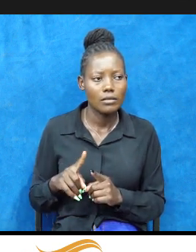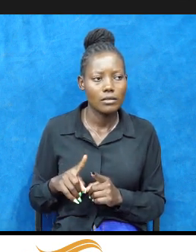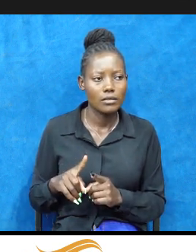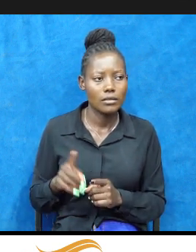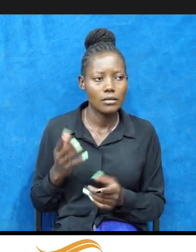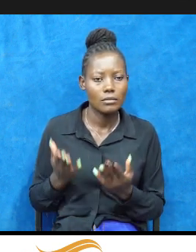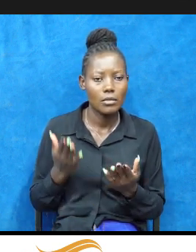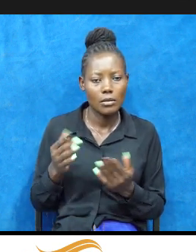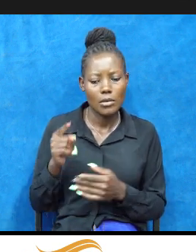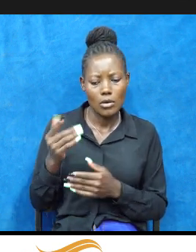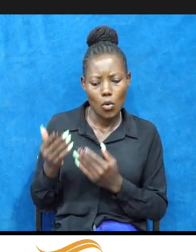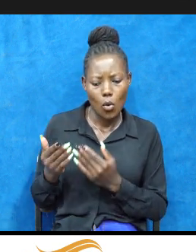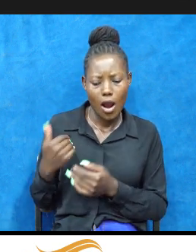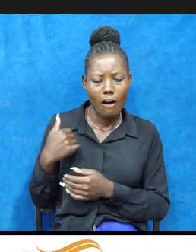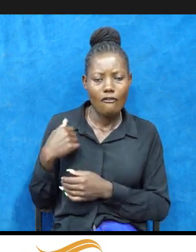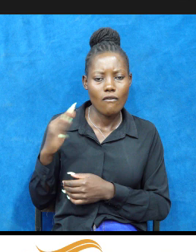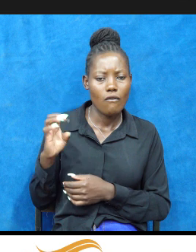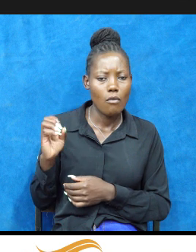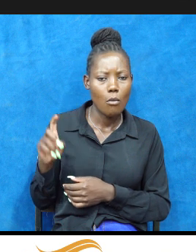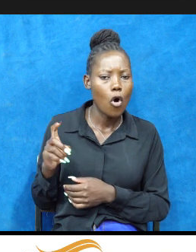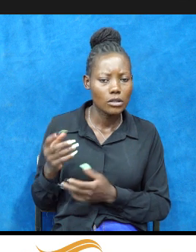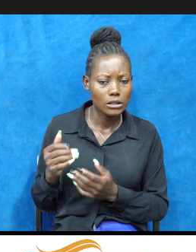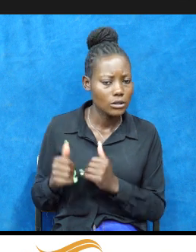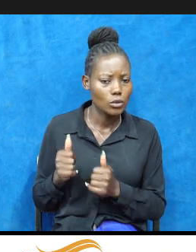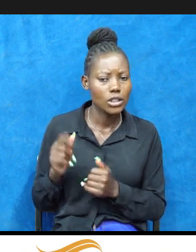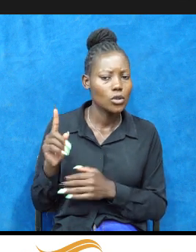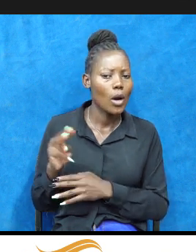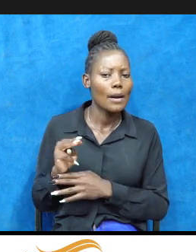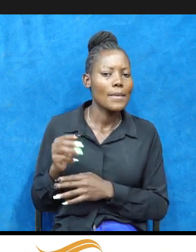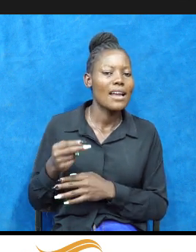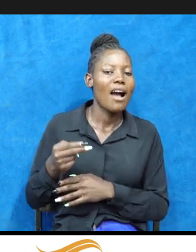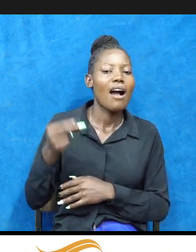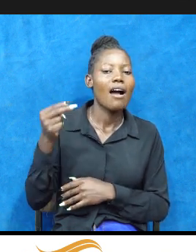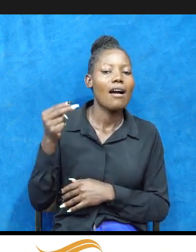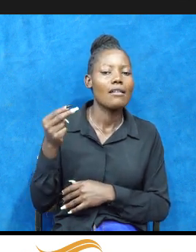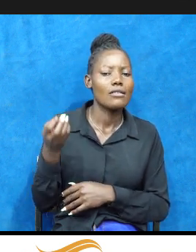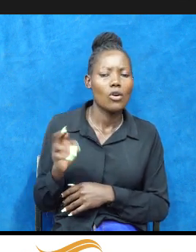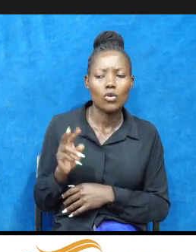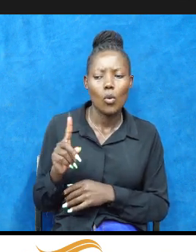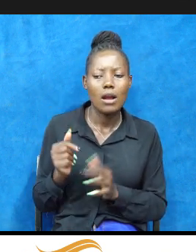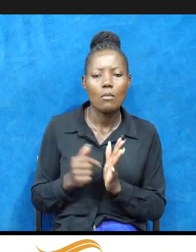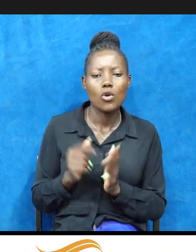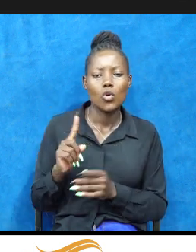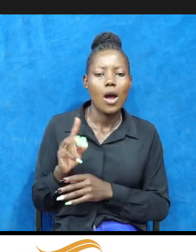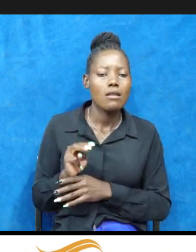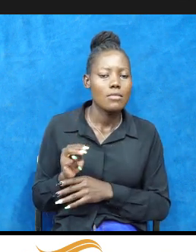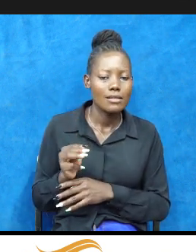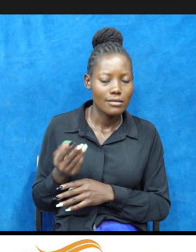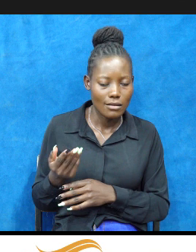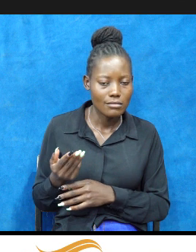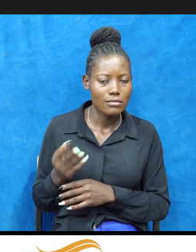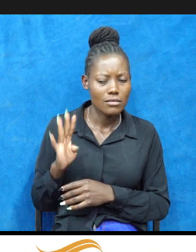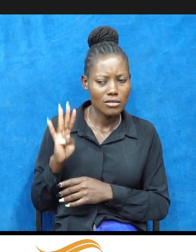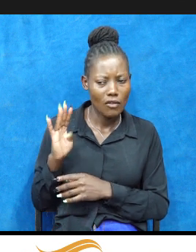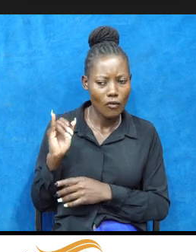You might have a box that's 1 meter high, or 1.1 meters. So here, 40